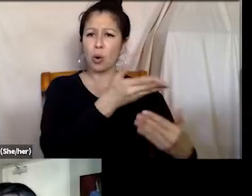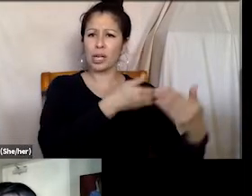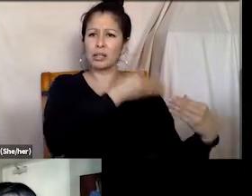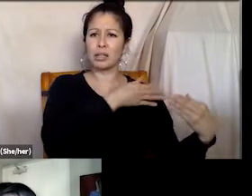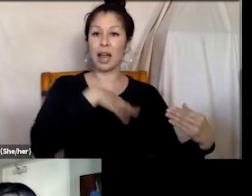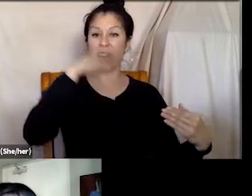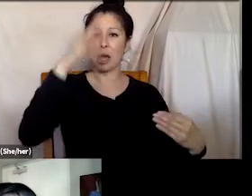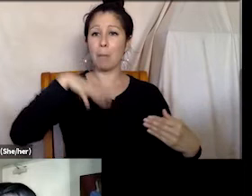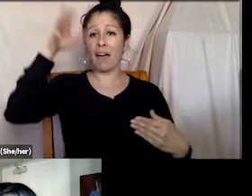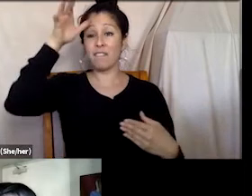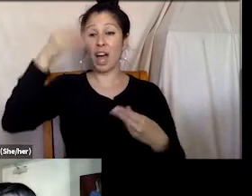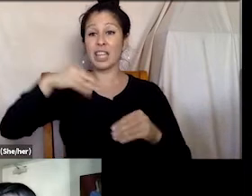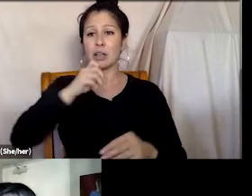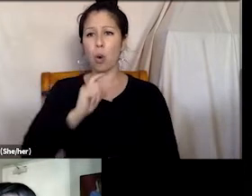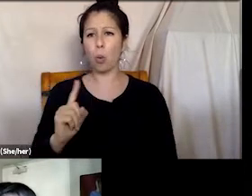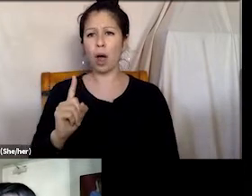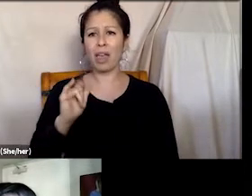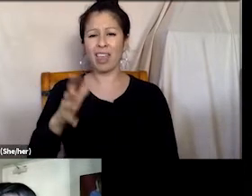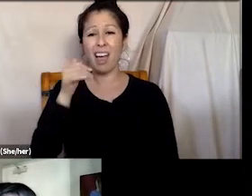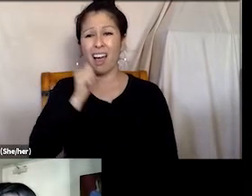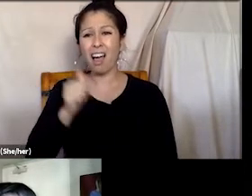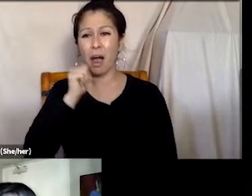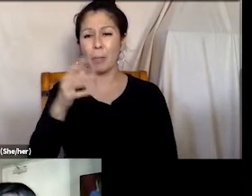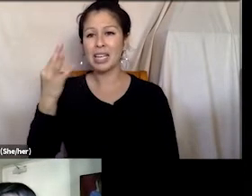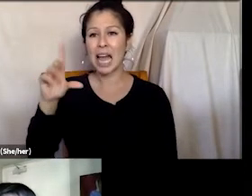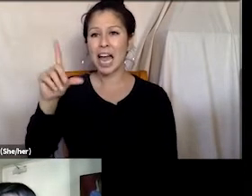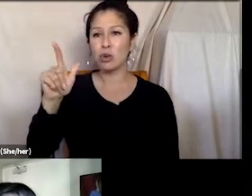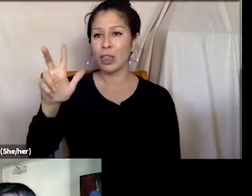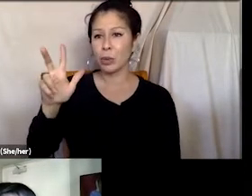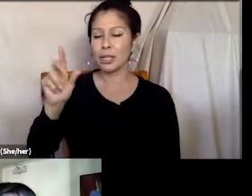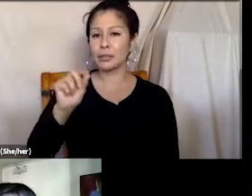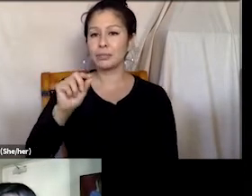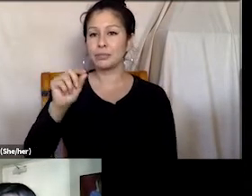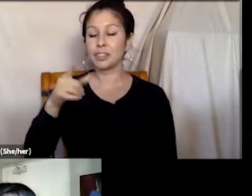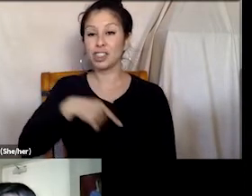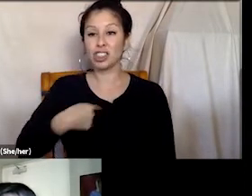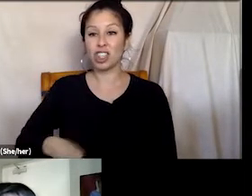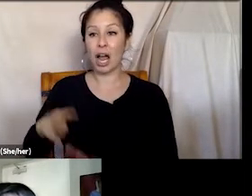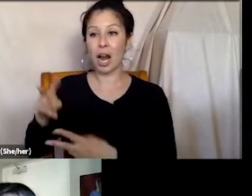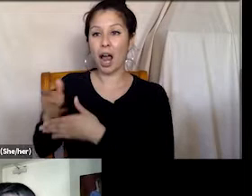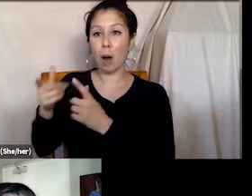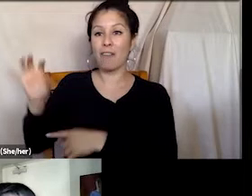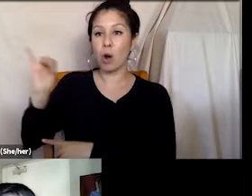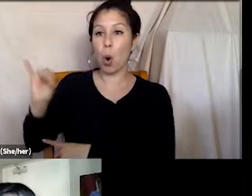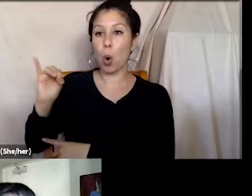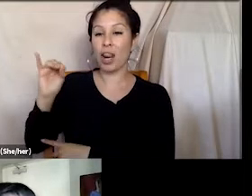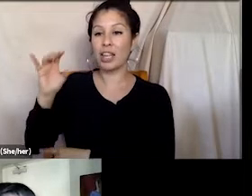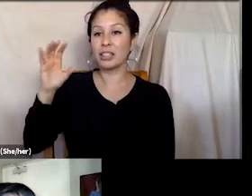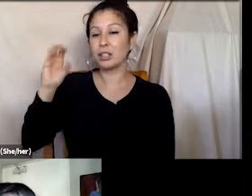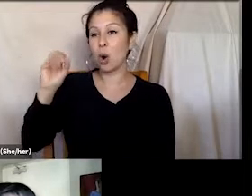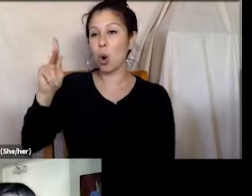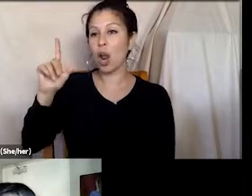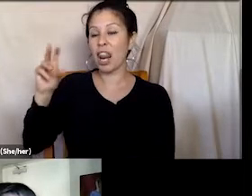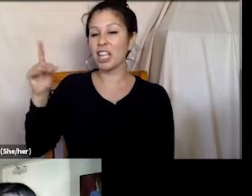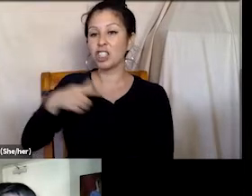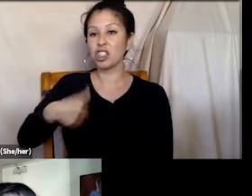father was sold at the age of 1, which was very common in 1923. A Chinese couple from Oakland, Chinatown went to China